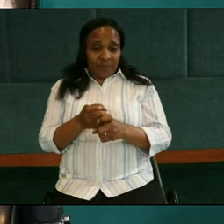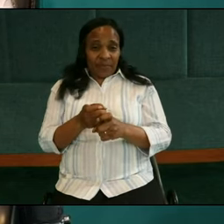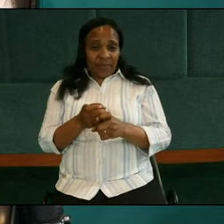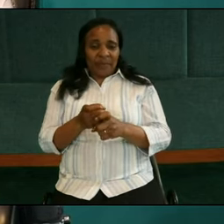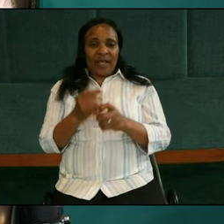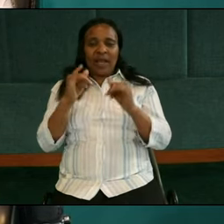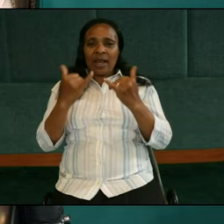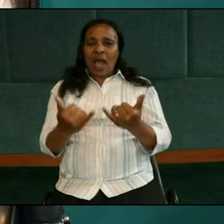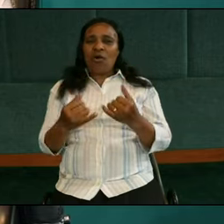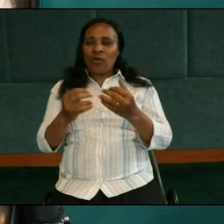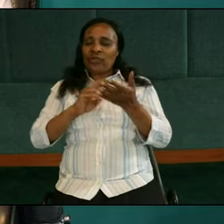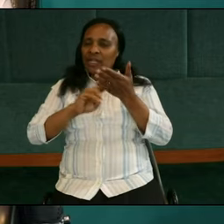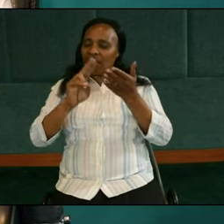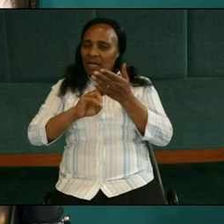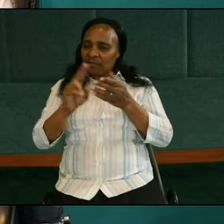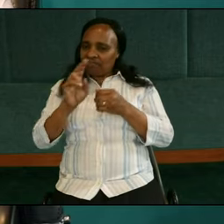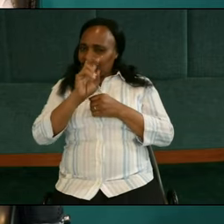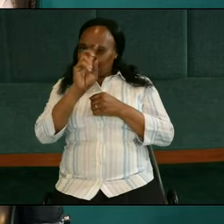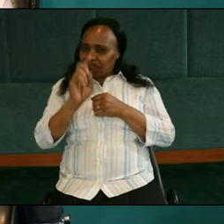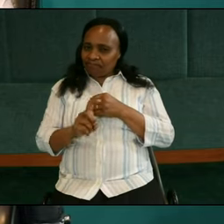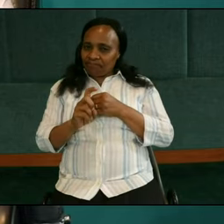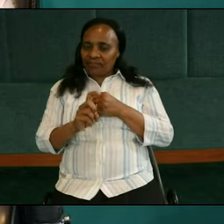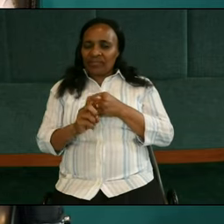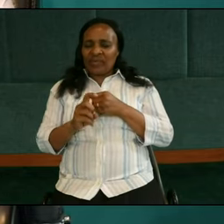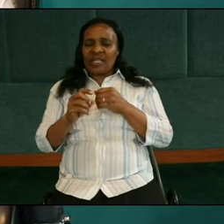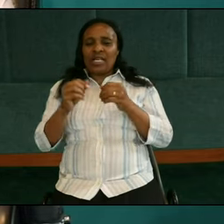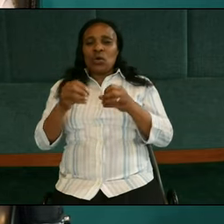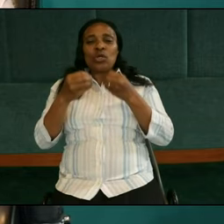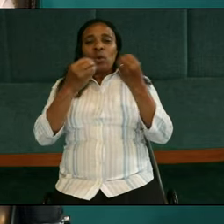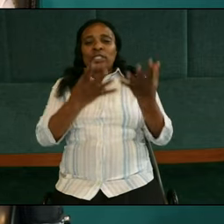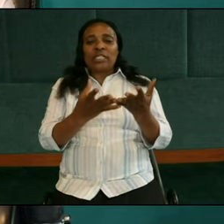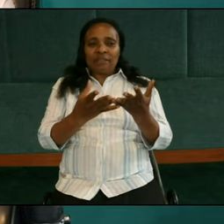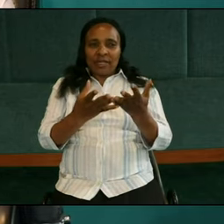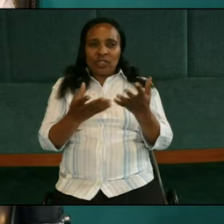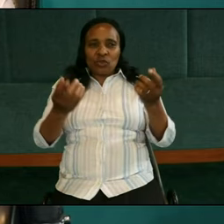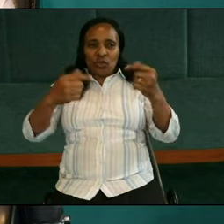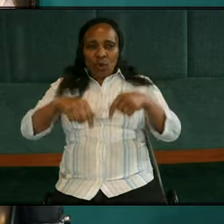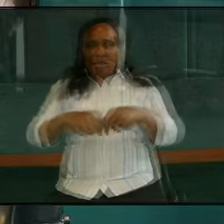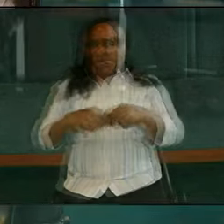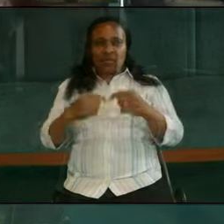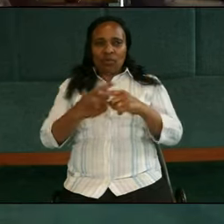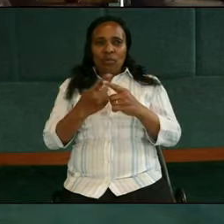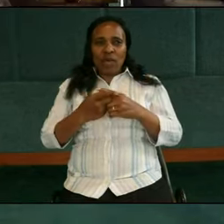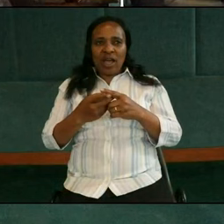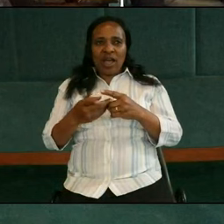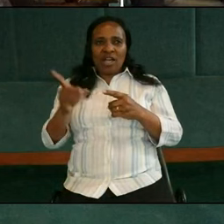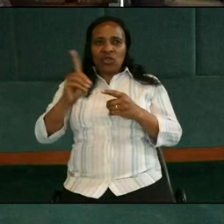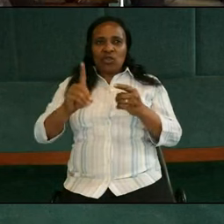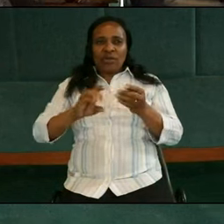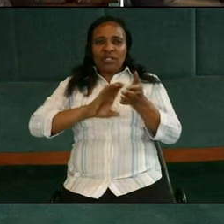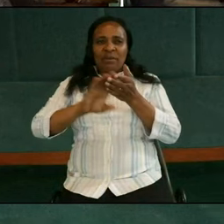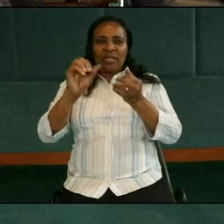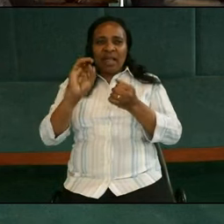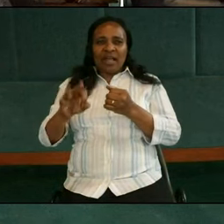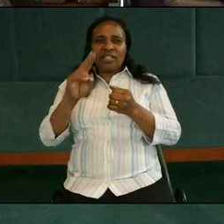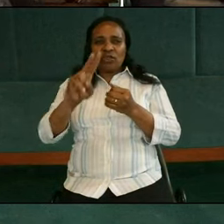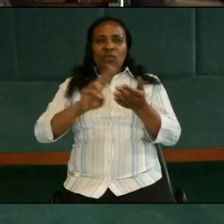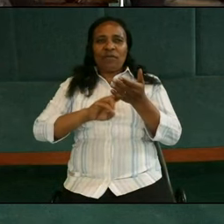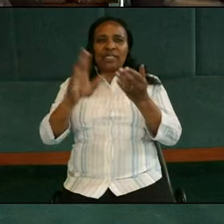the key text. I'll ask Teacher Kevin to read that for us, our key text that comes from Deuteronomy chapter 32, verse